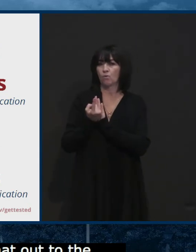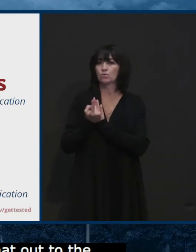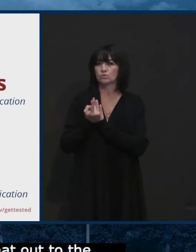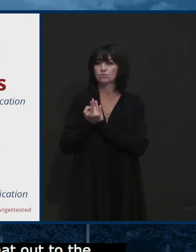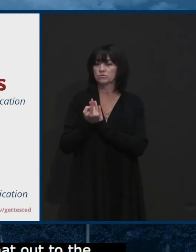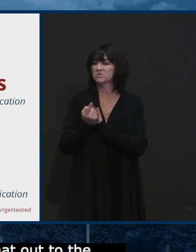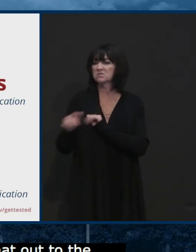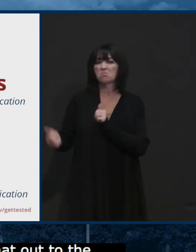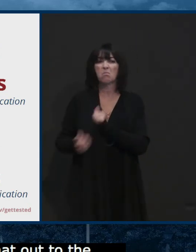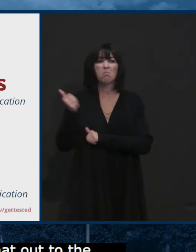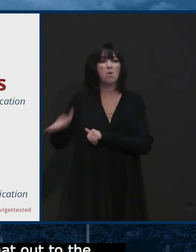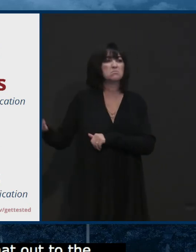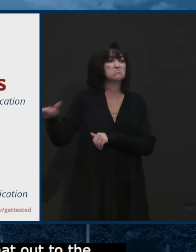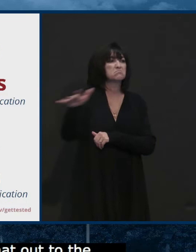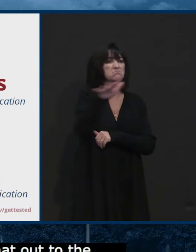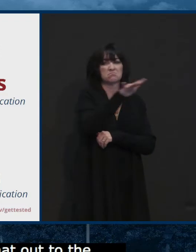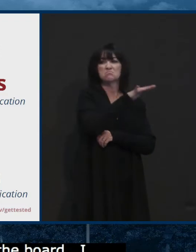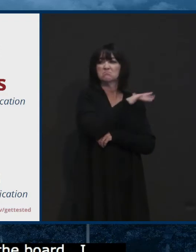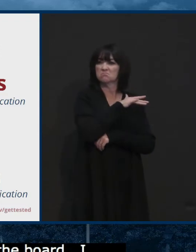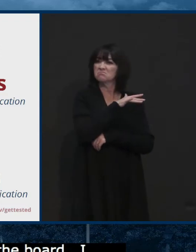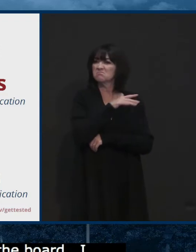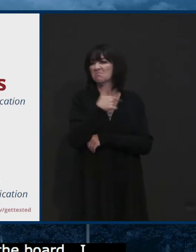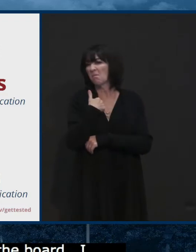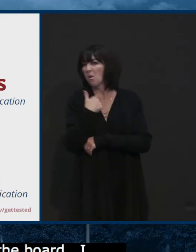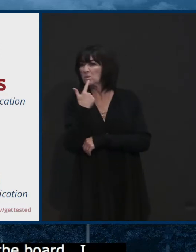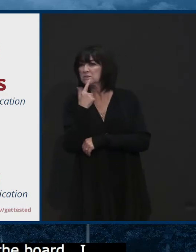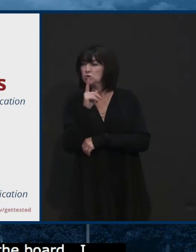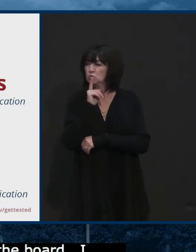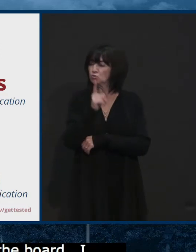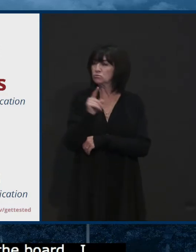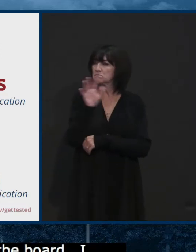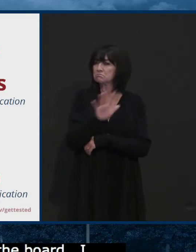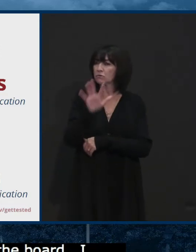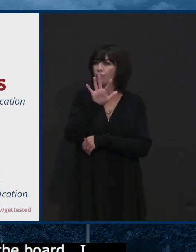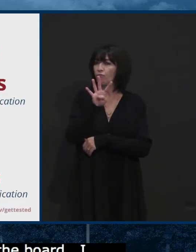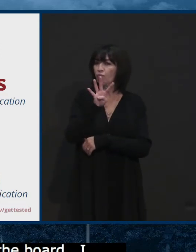across the board. I think that number is probably, we could even probably say 48, but I want to make sure we,